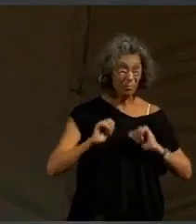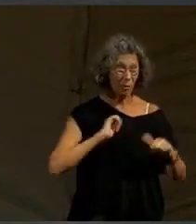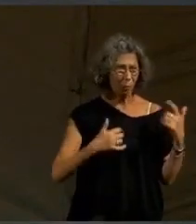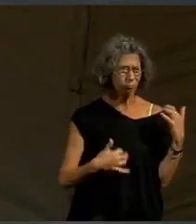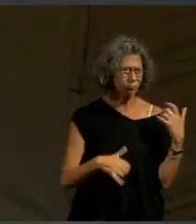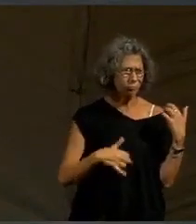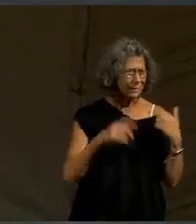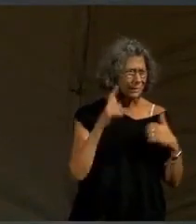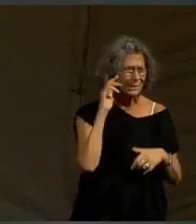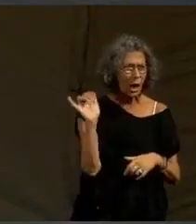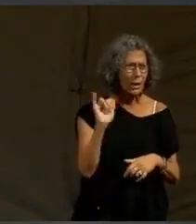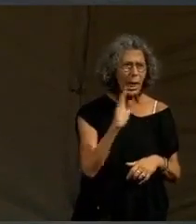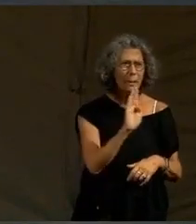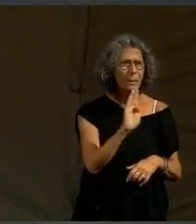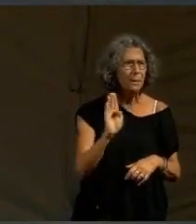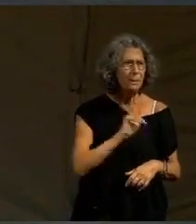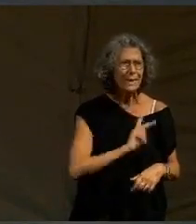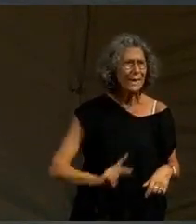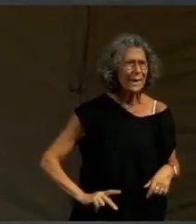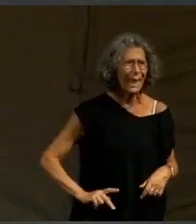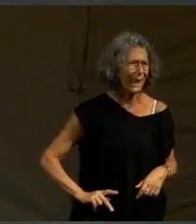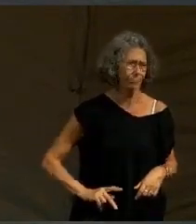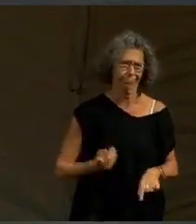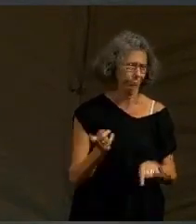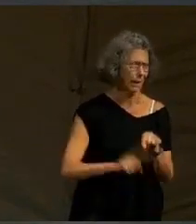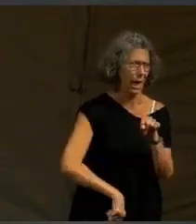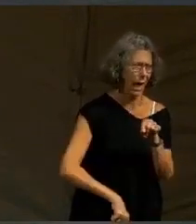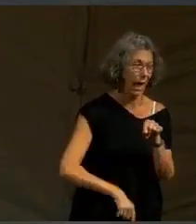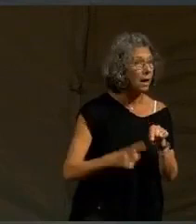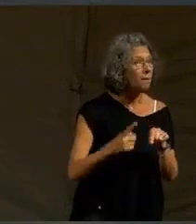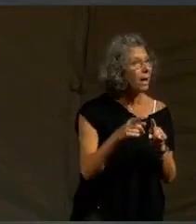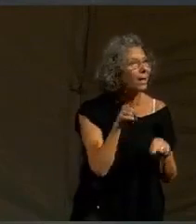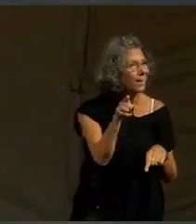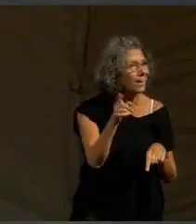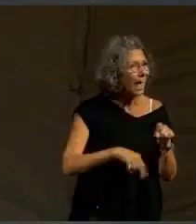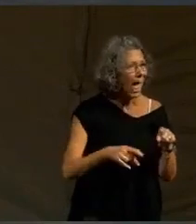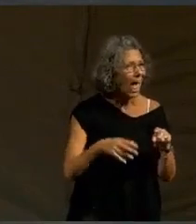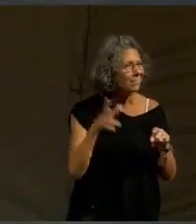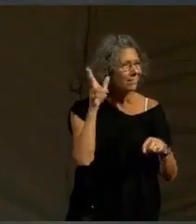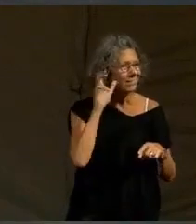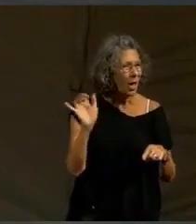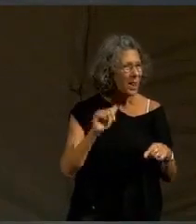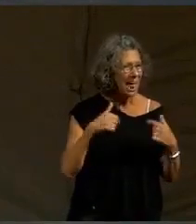But then again, he could not play like me.